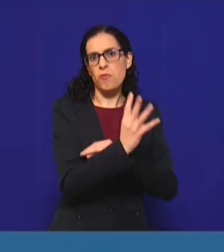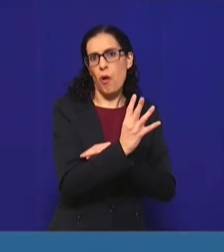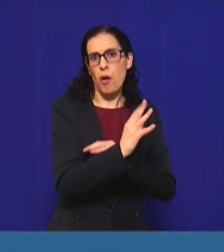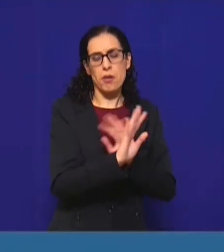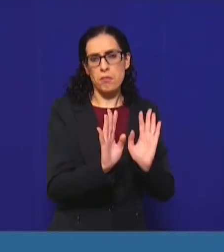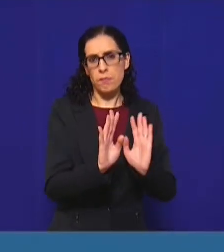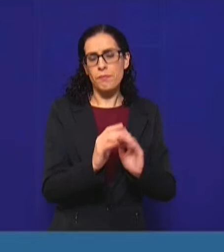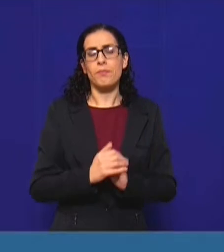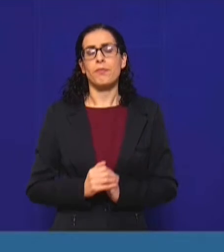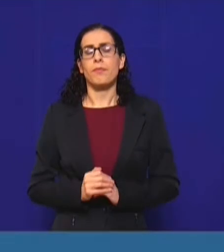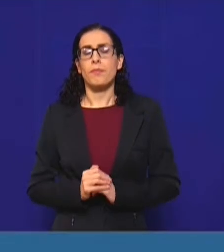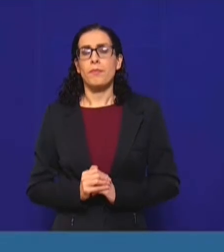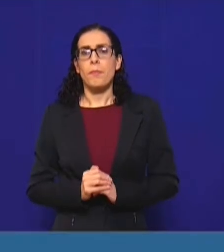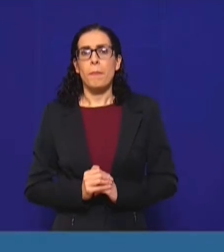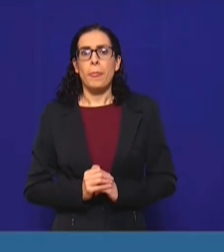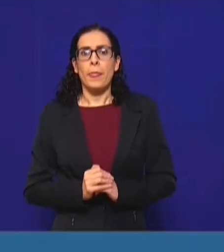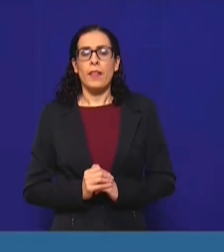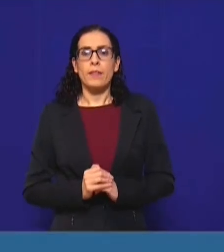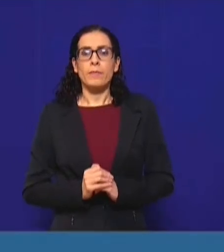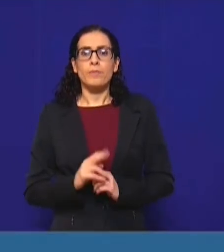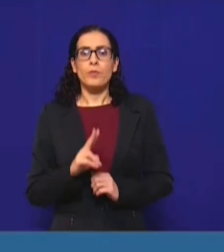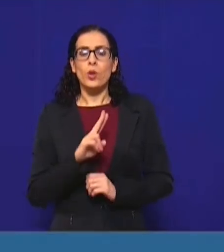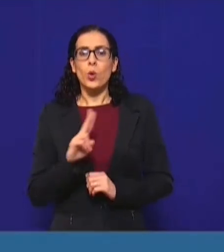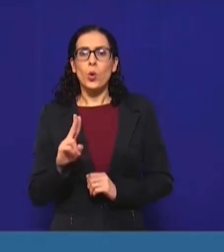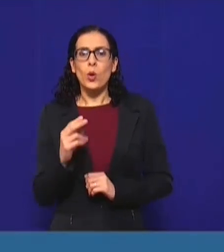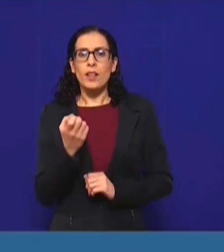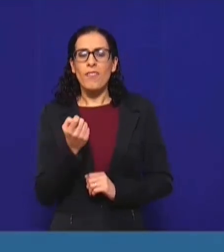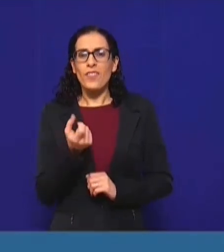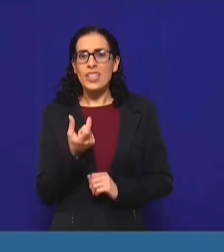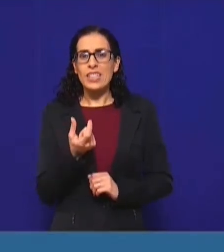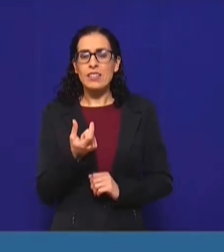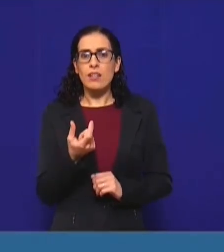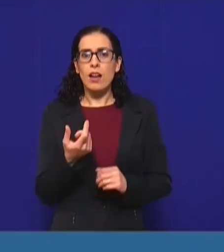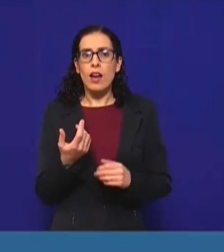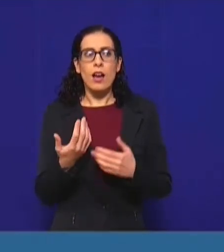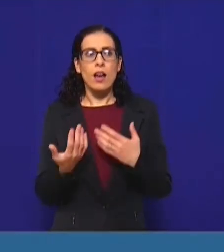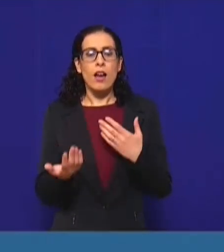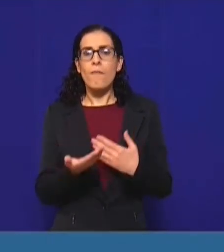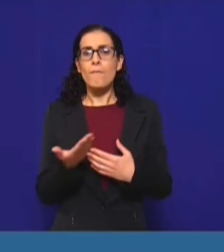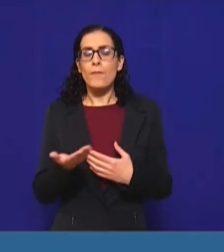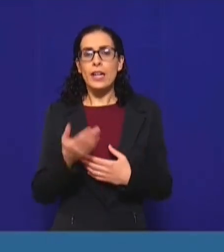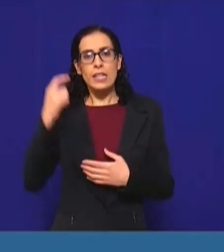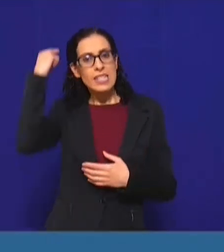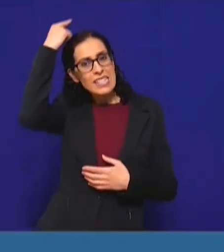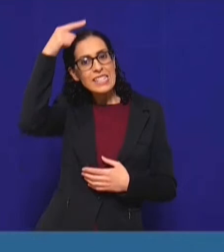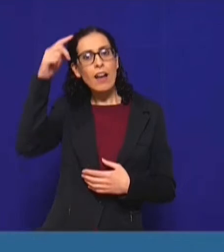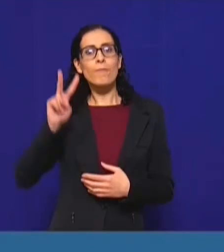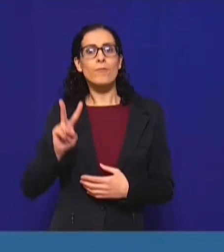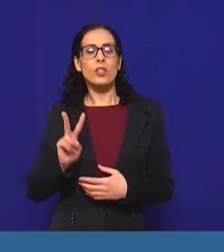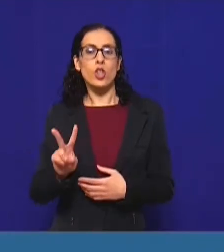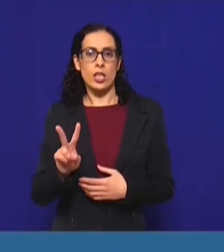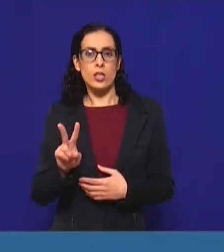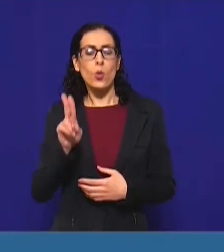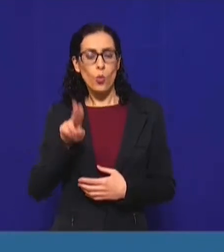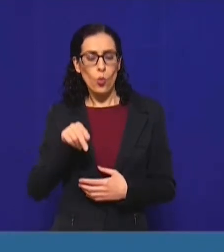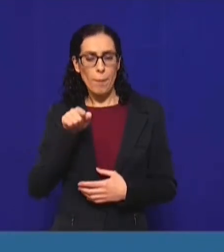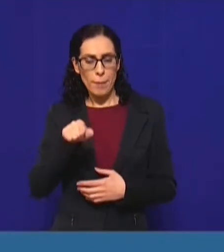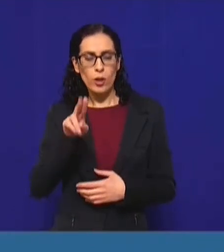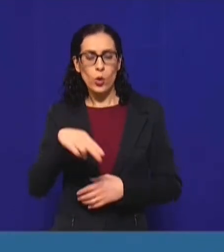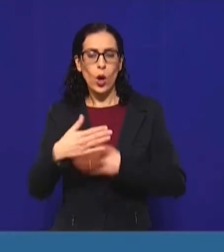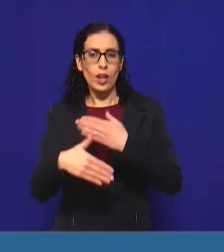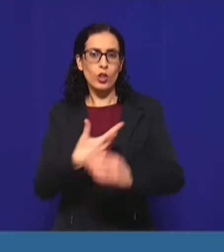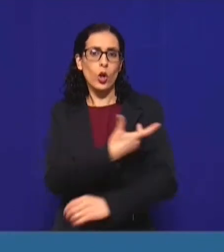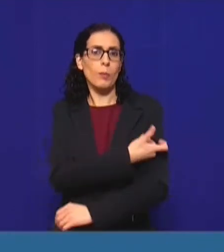home. U għandna wkoll ftit każijiet li għadhom attivi f'St. Vincent de Paul fejn hemmhekk ukoll għaddejjed il-qim tajjeb